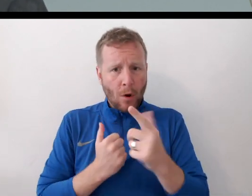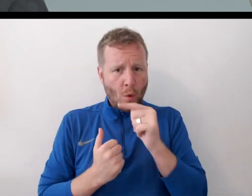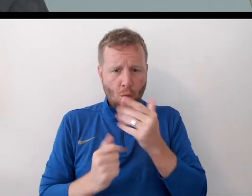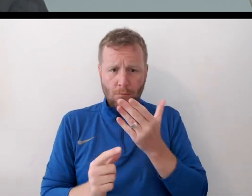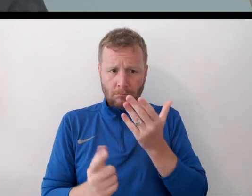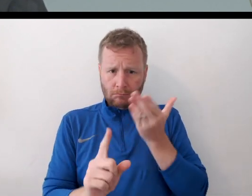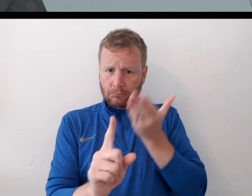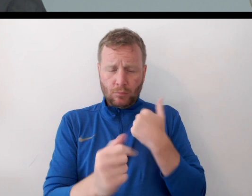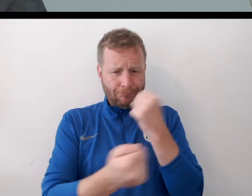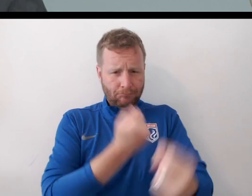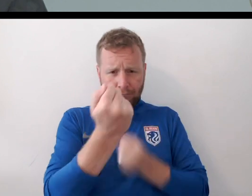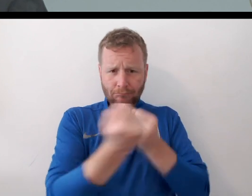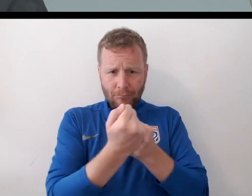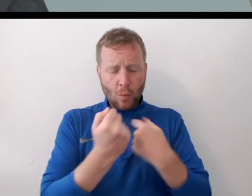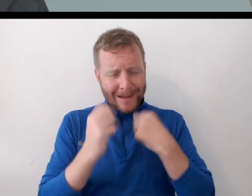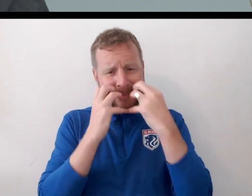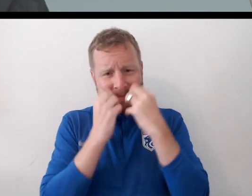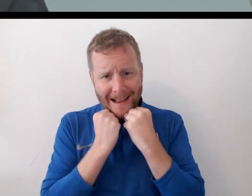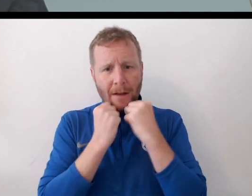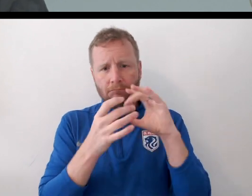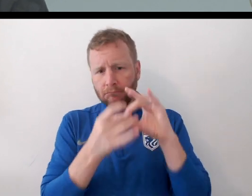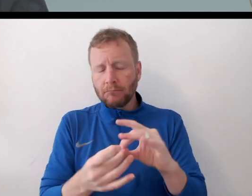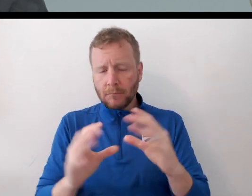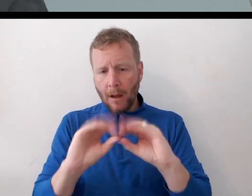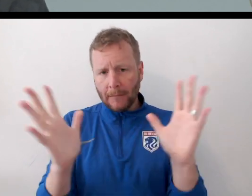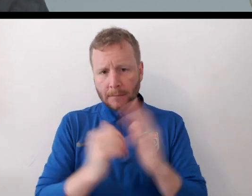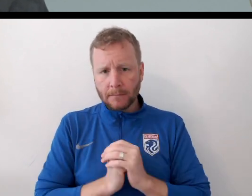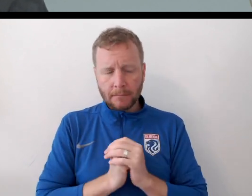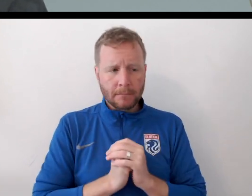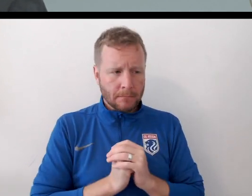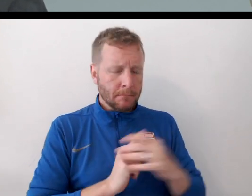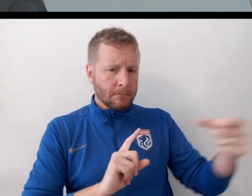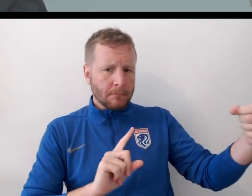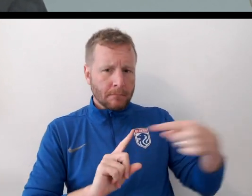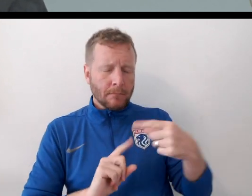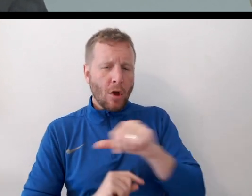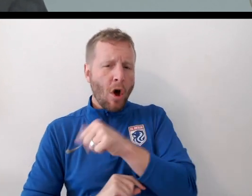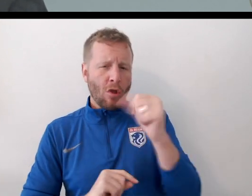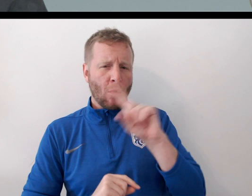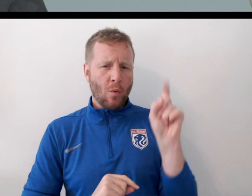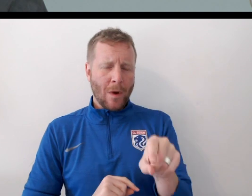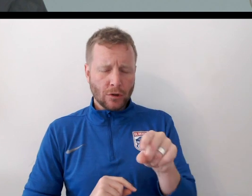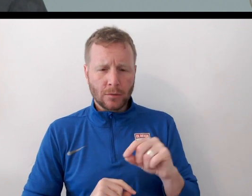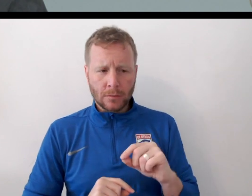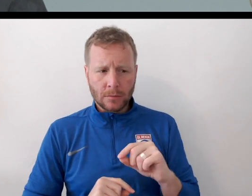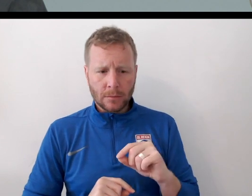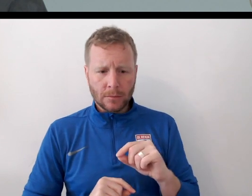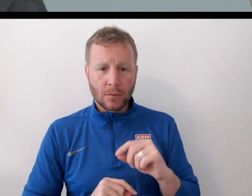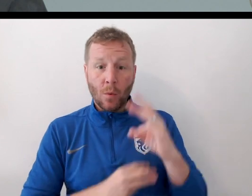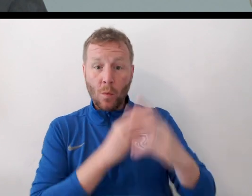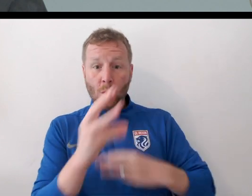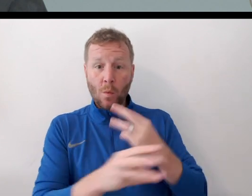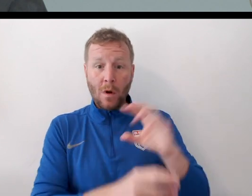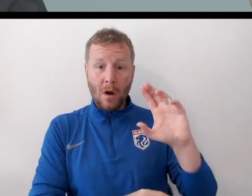to be. So definitely something that we really care about and we're passionate about. And then somewhat unrelated question, obviously World